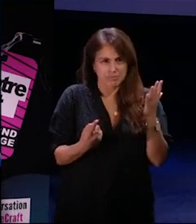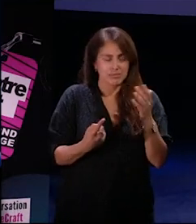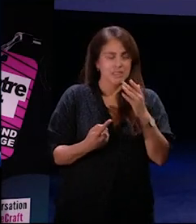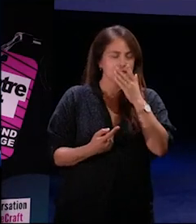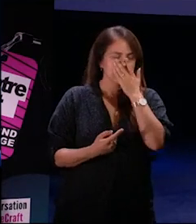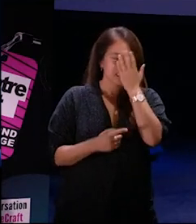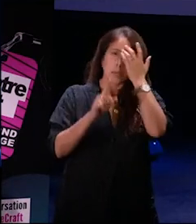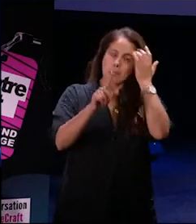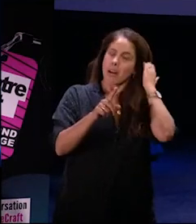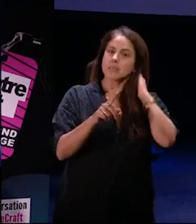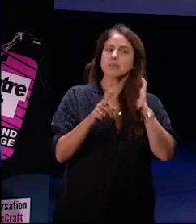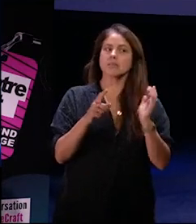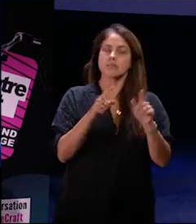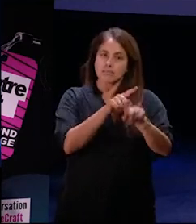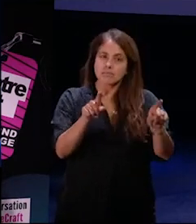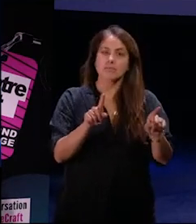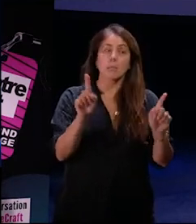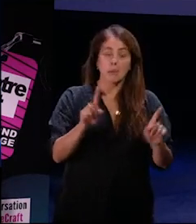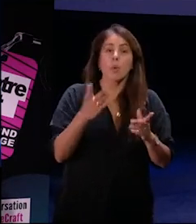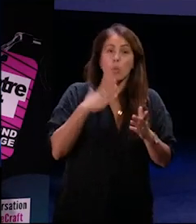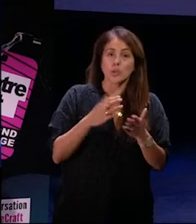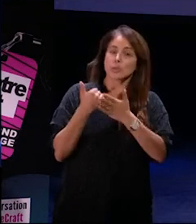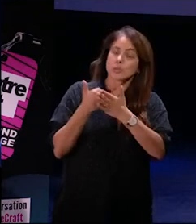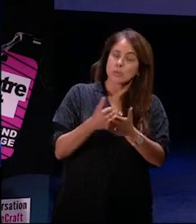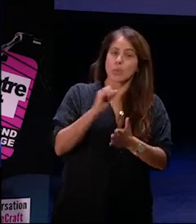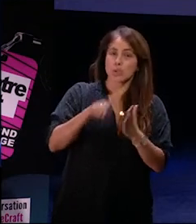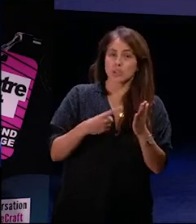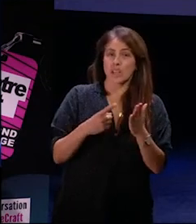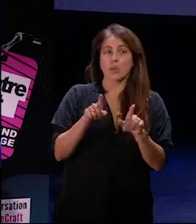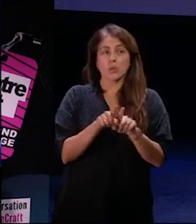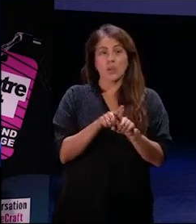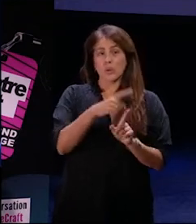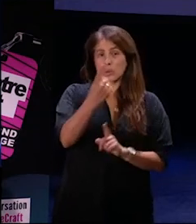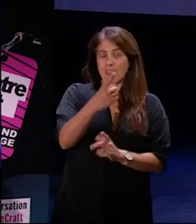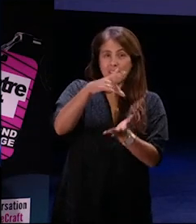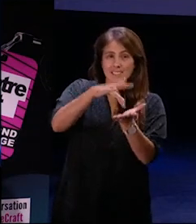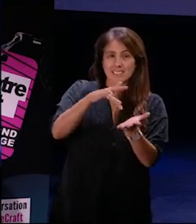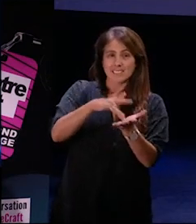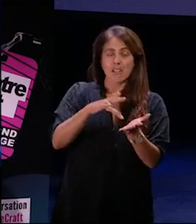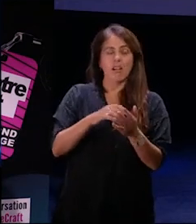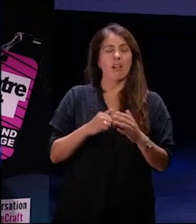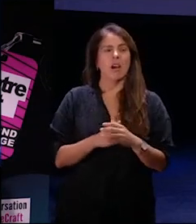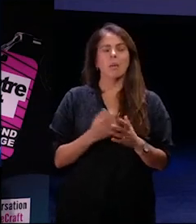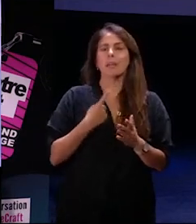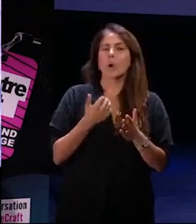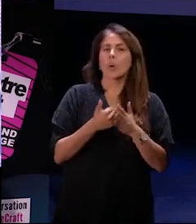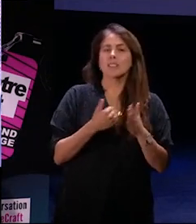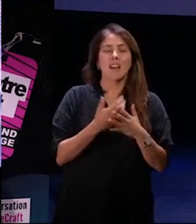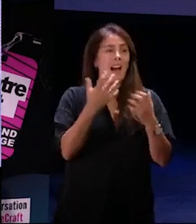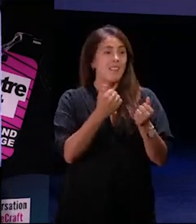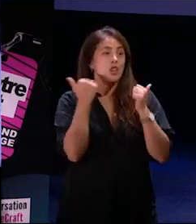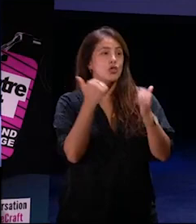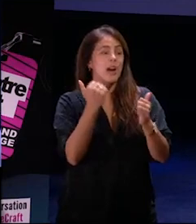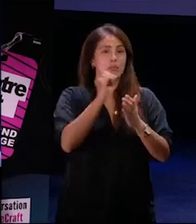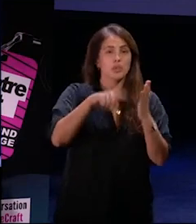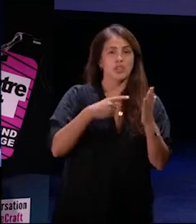there are people out there who want to support projects, and also putting you at the center of it. I used to lead with, I have this great project,